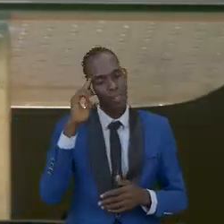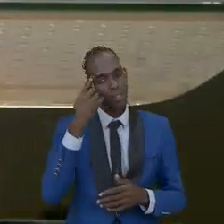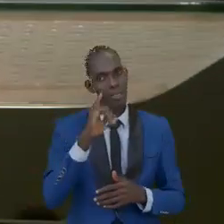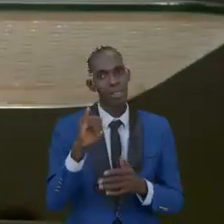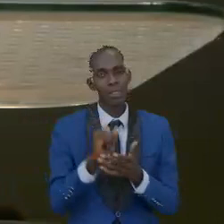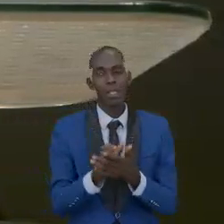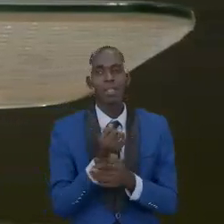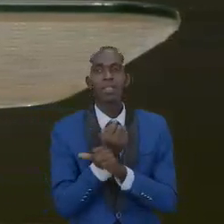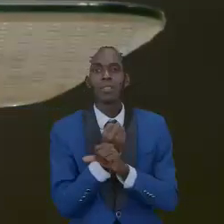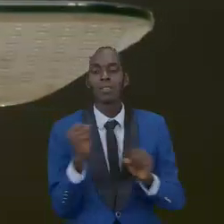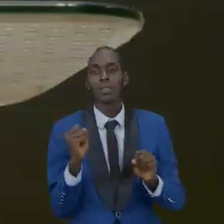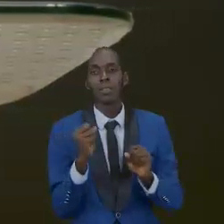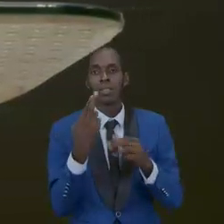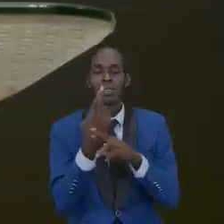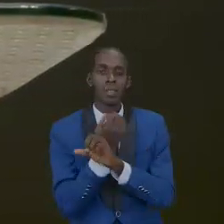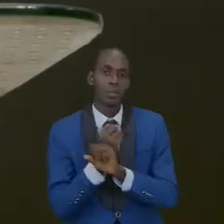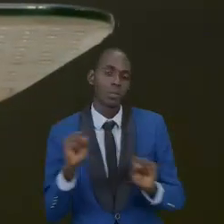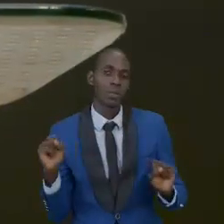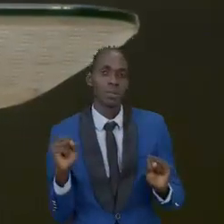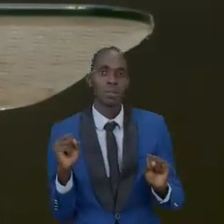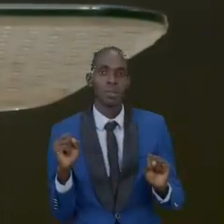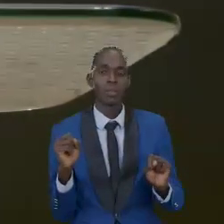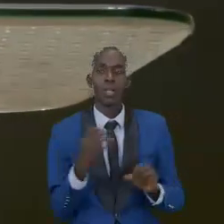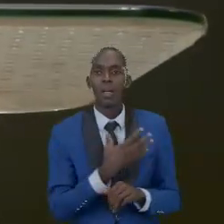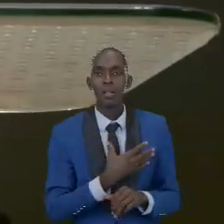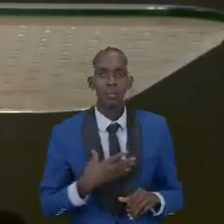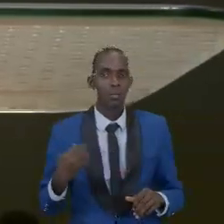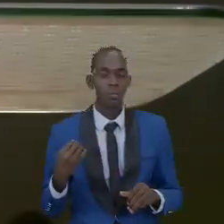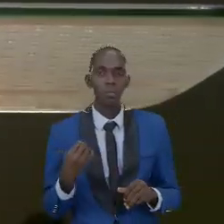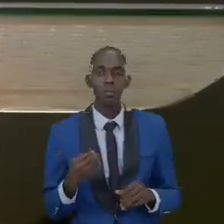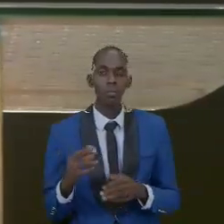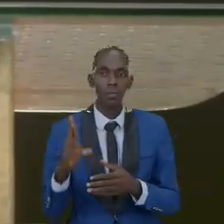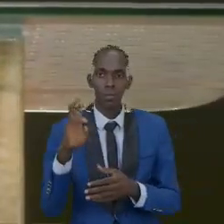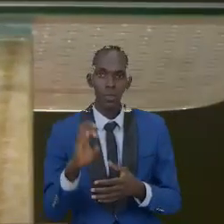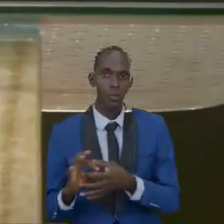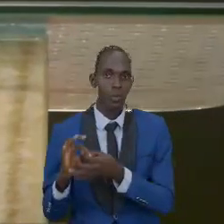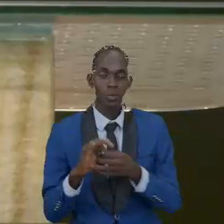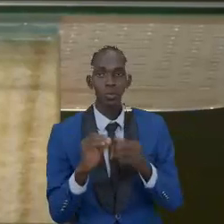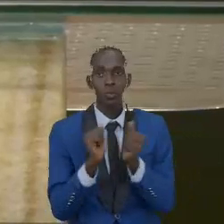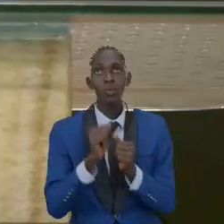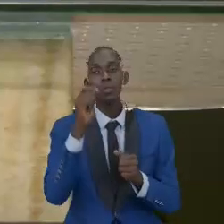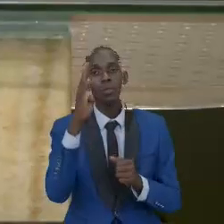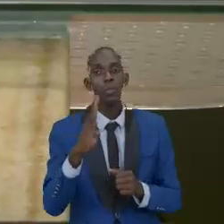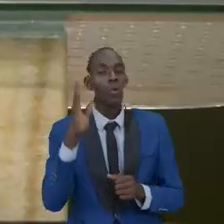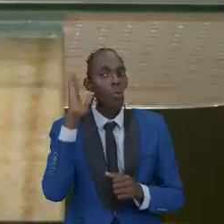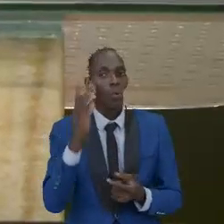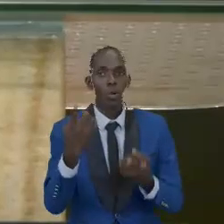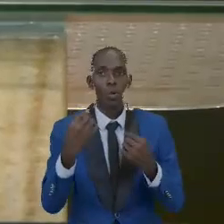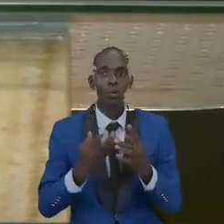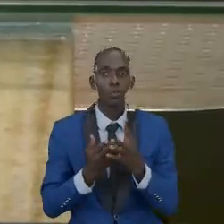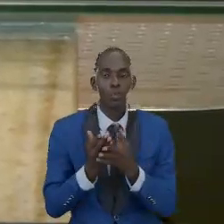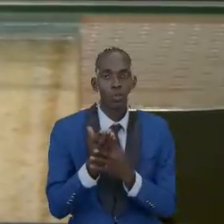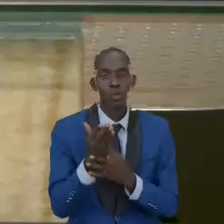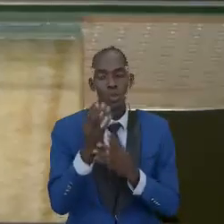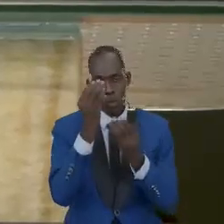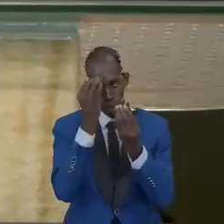justification, redemption, salvation, and reconciliation with God will come through obedience